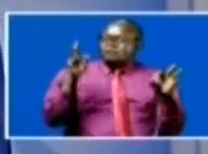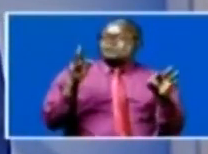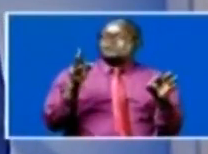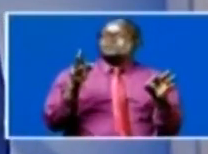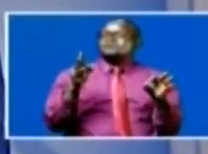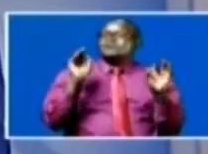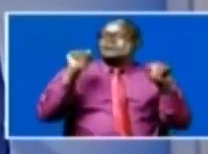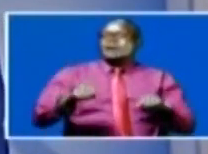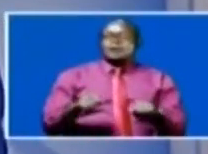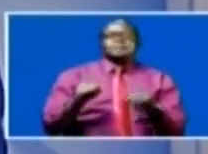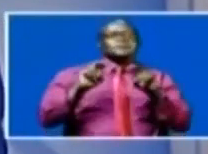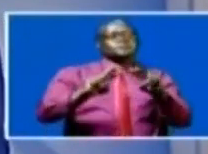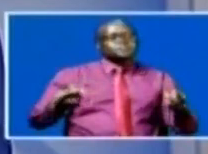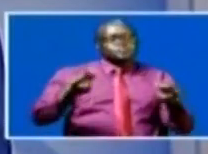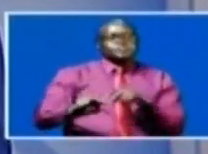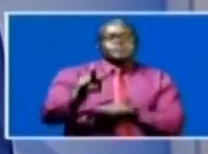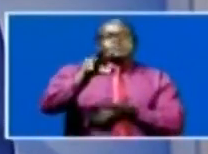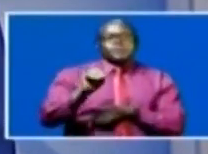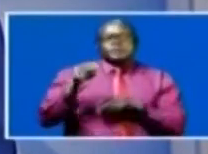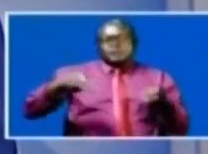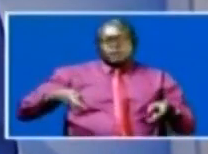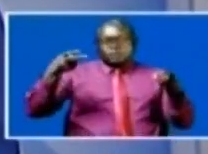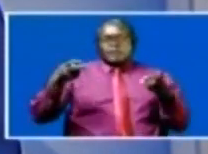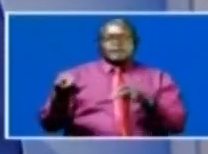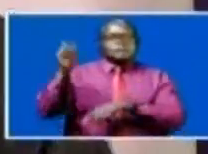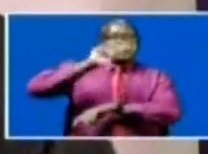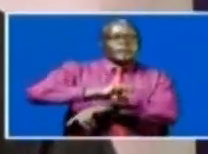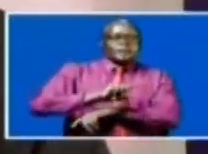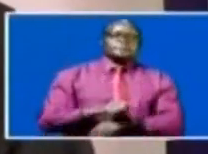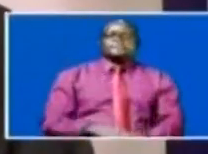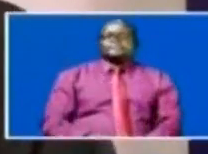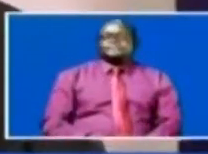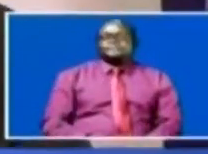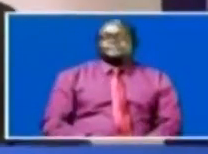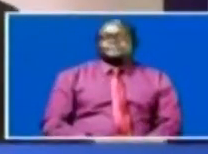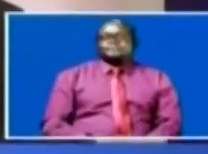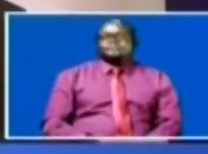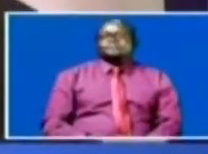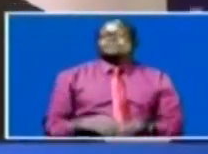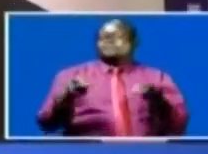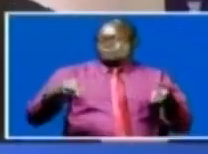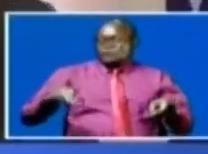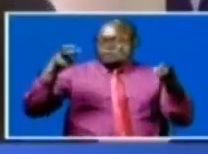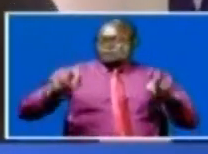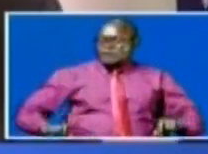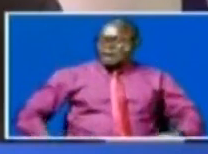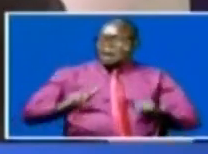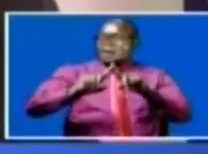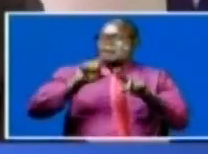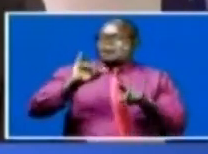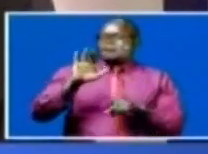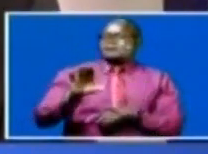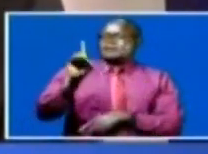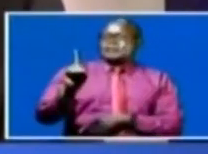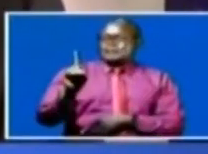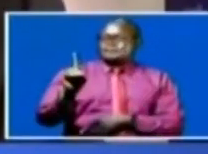facility can hardly verify 20 containers per day. The containers are piling up at ICD, and